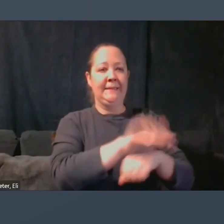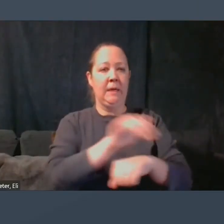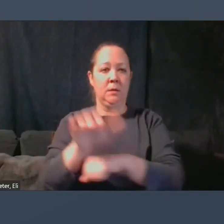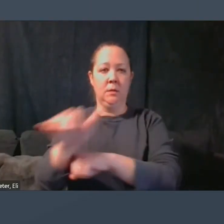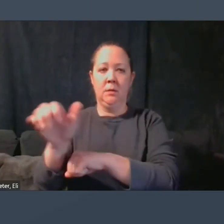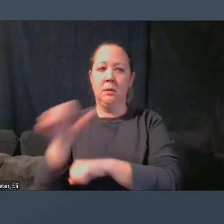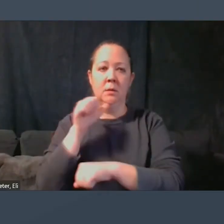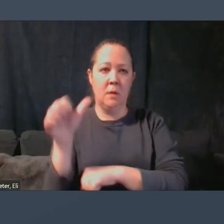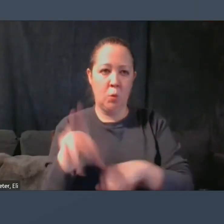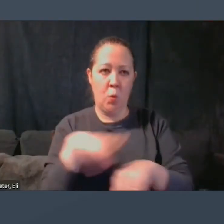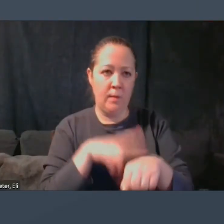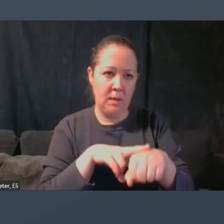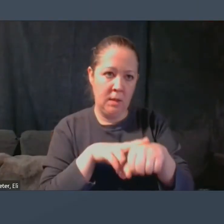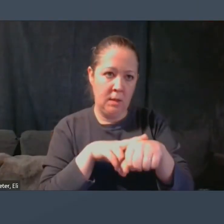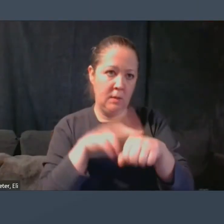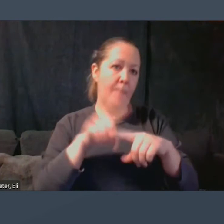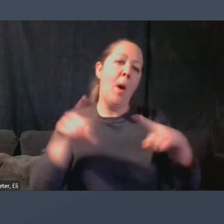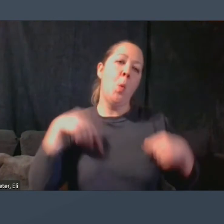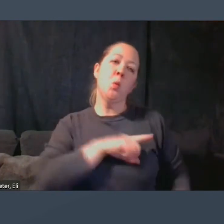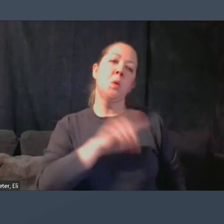We can see.